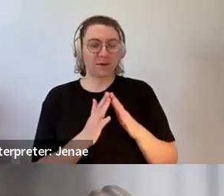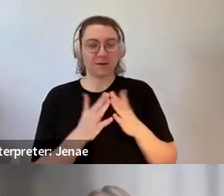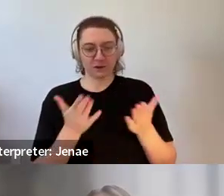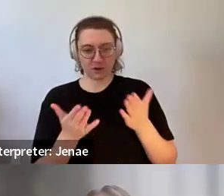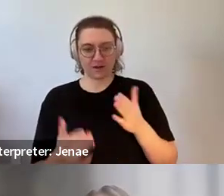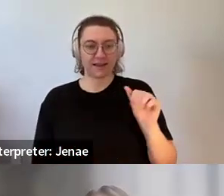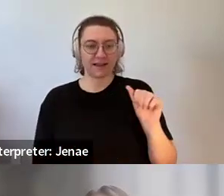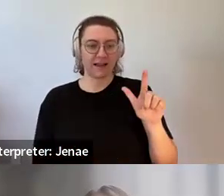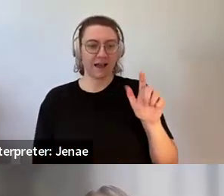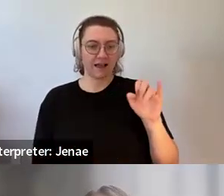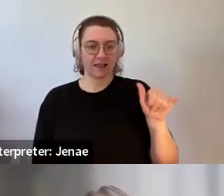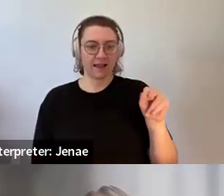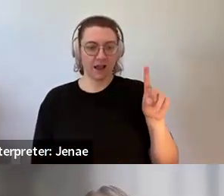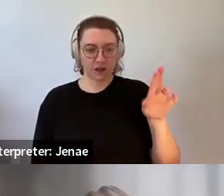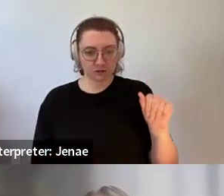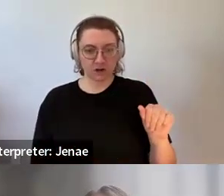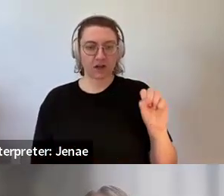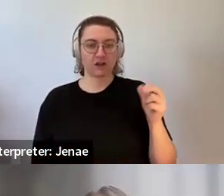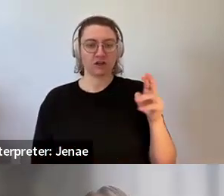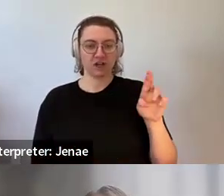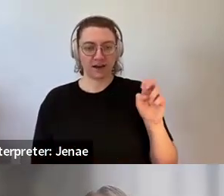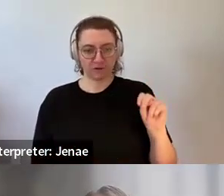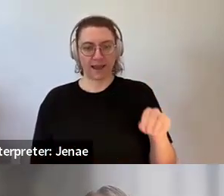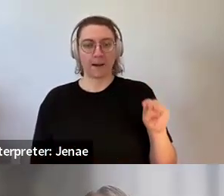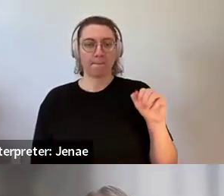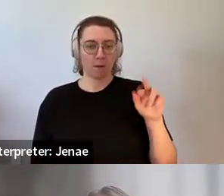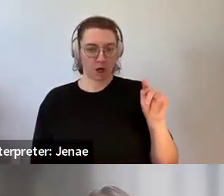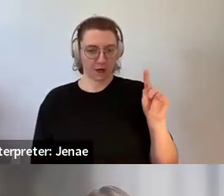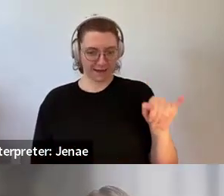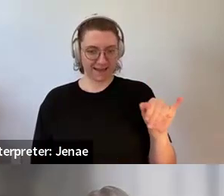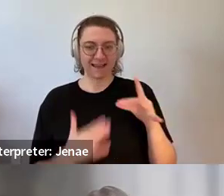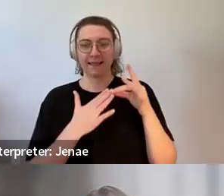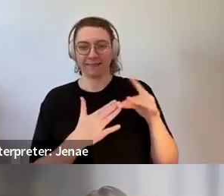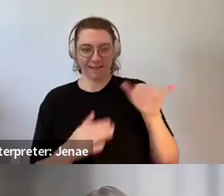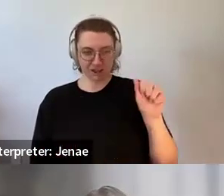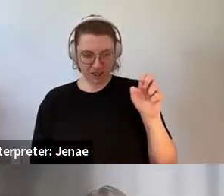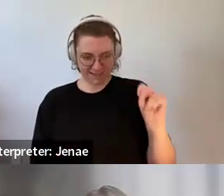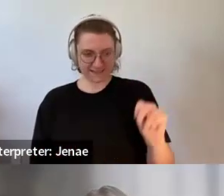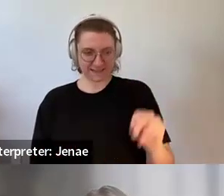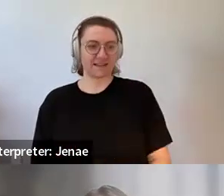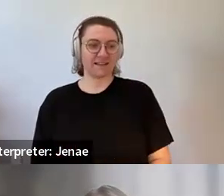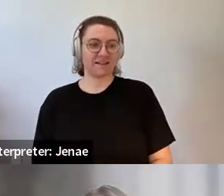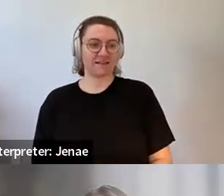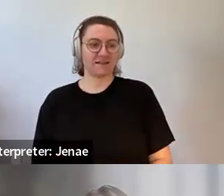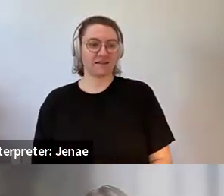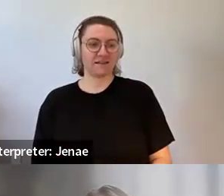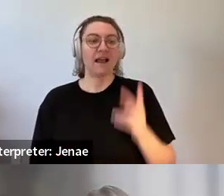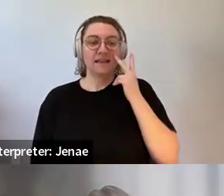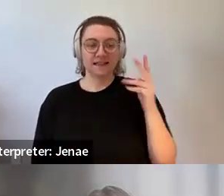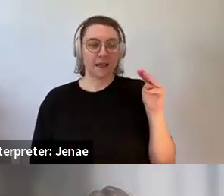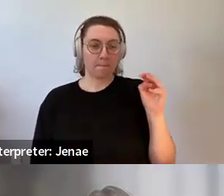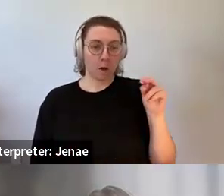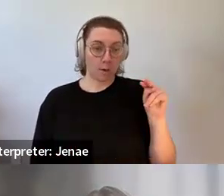have Alejandra and Sharon and Marty and our lead Jason that are on, and also see Monet